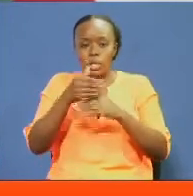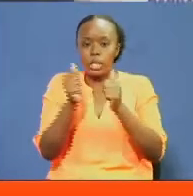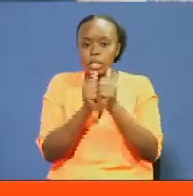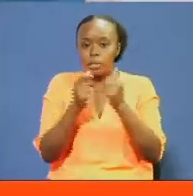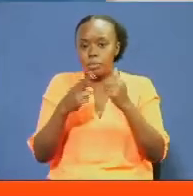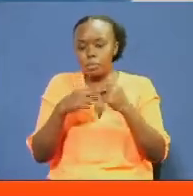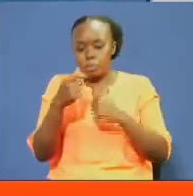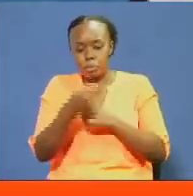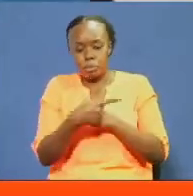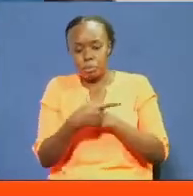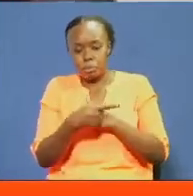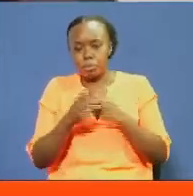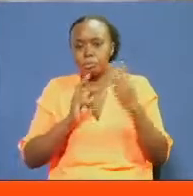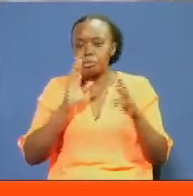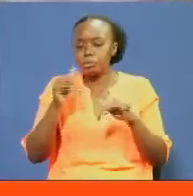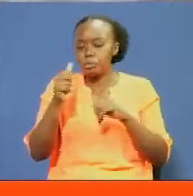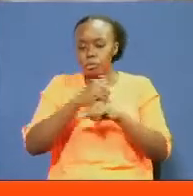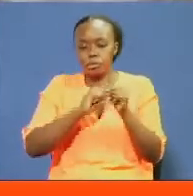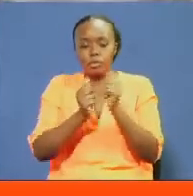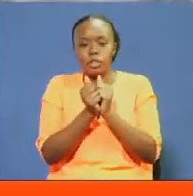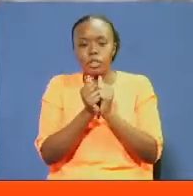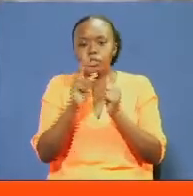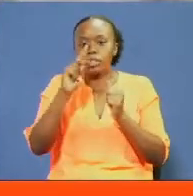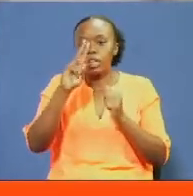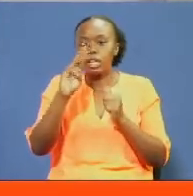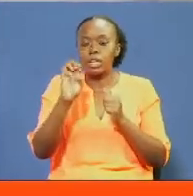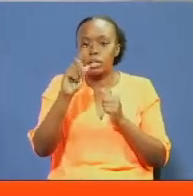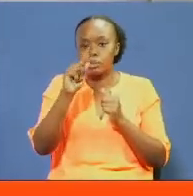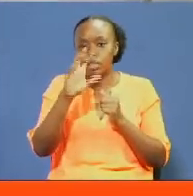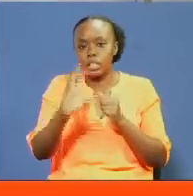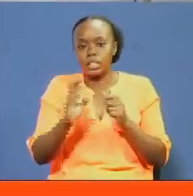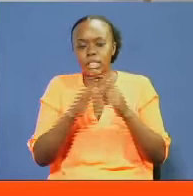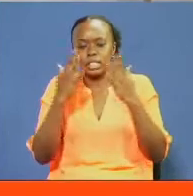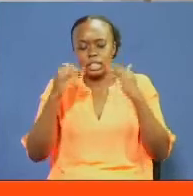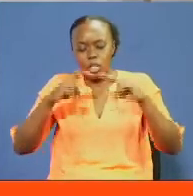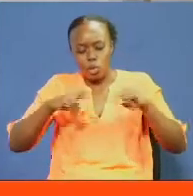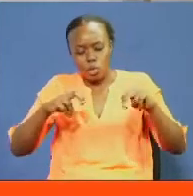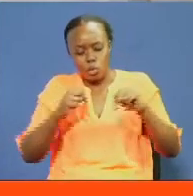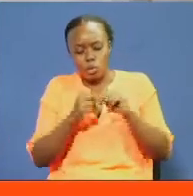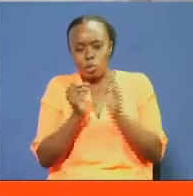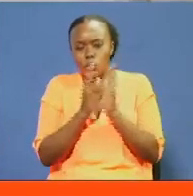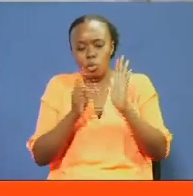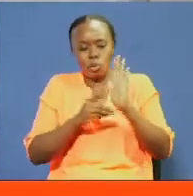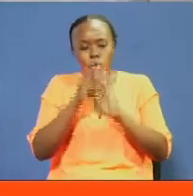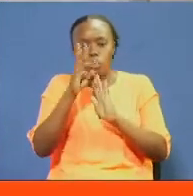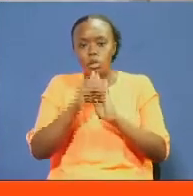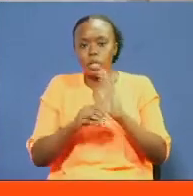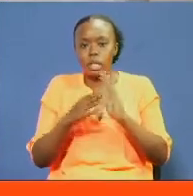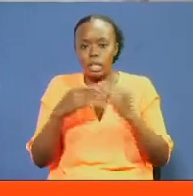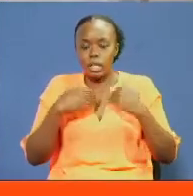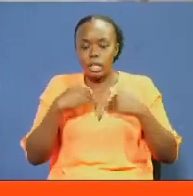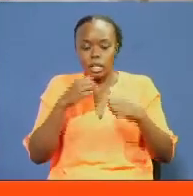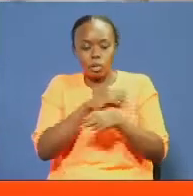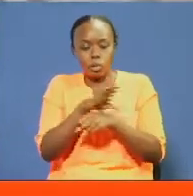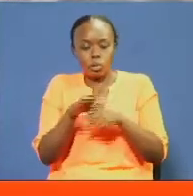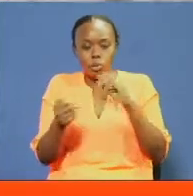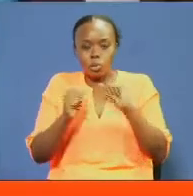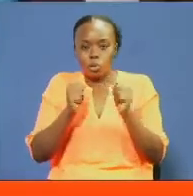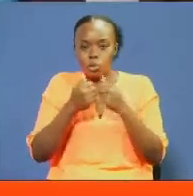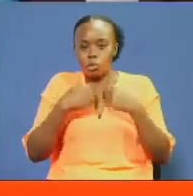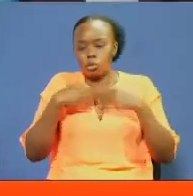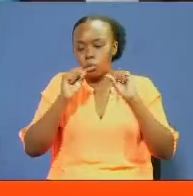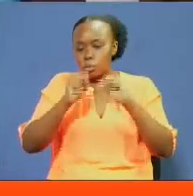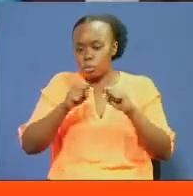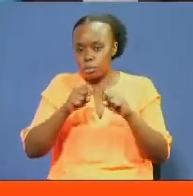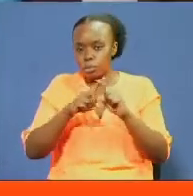months. With the Kenya Medical Research Institute embarking on the process of developing a vaccine for the coronavirus, with a